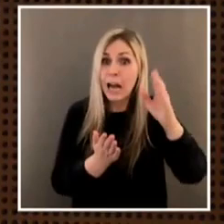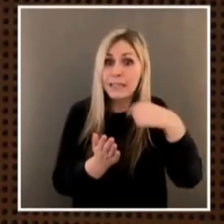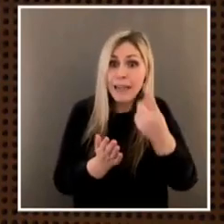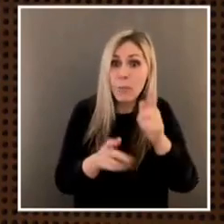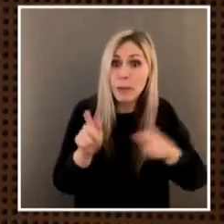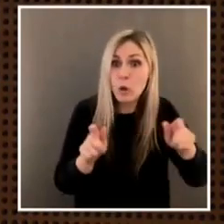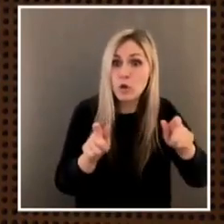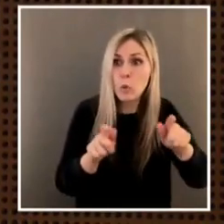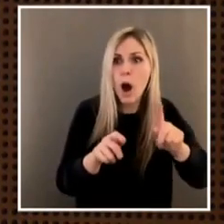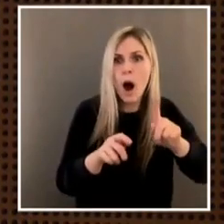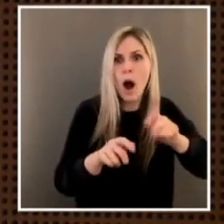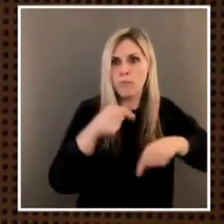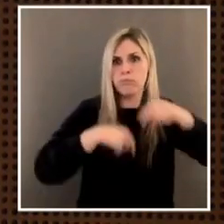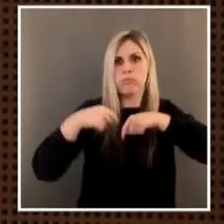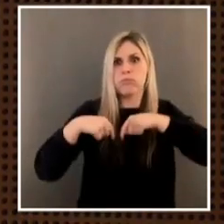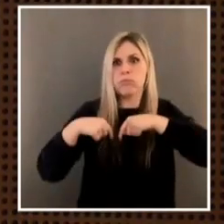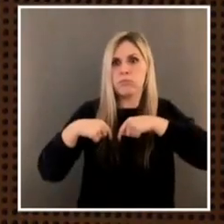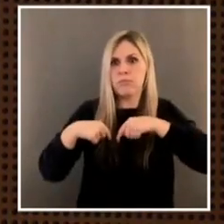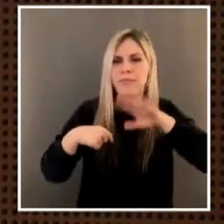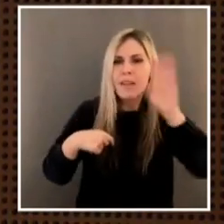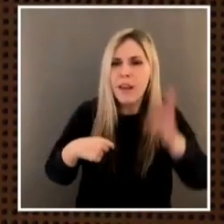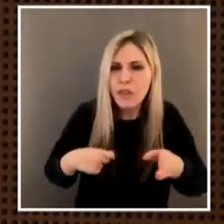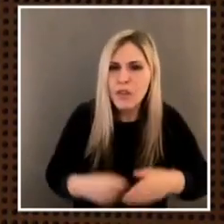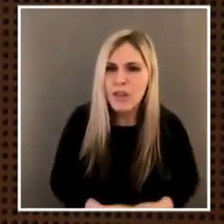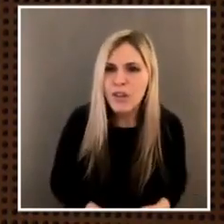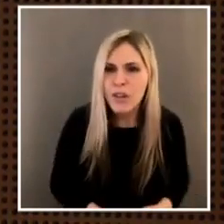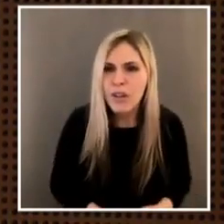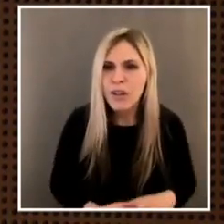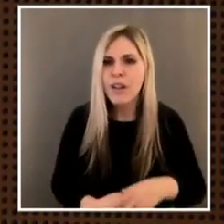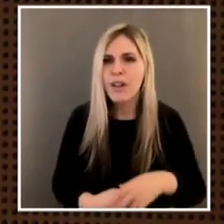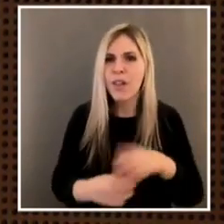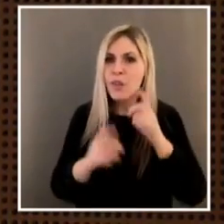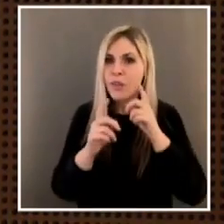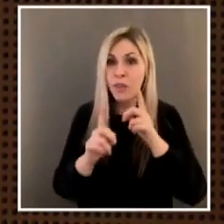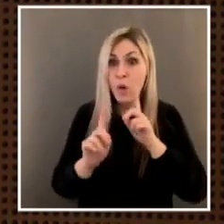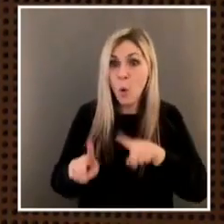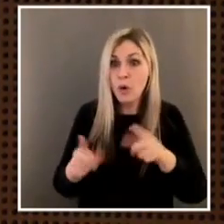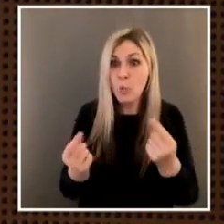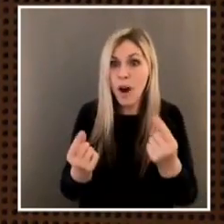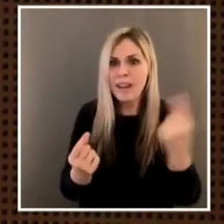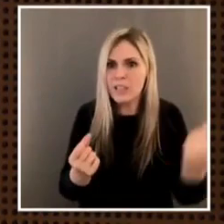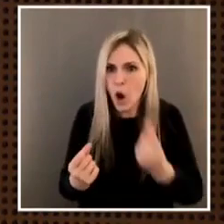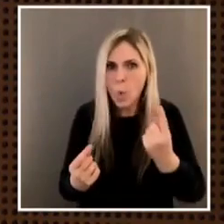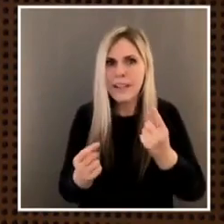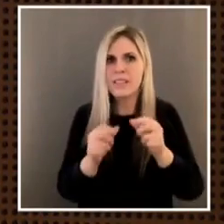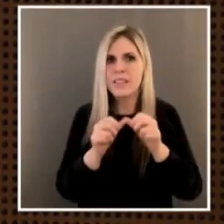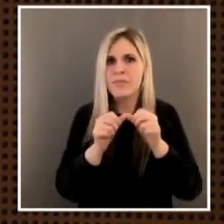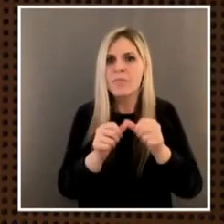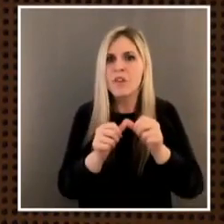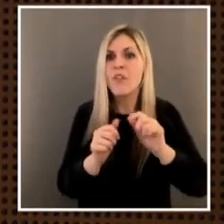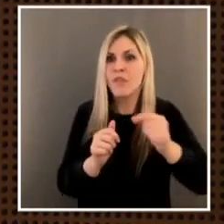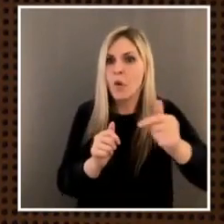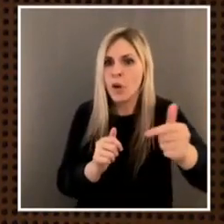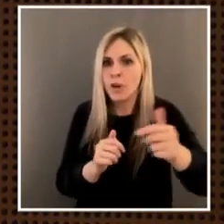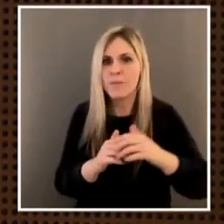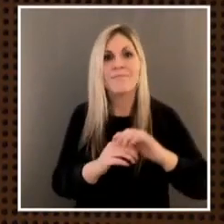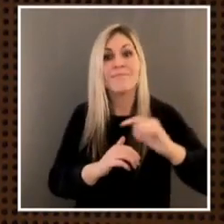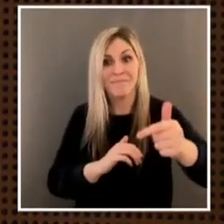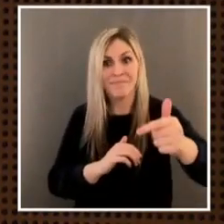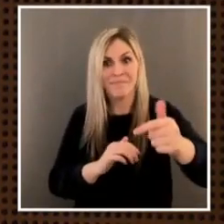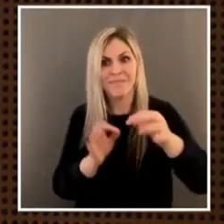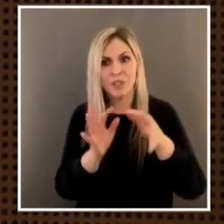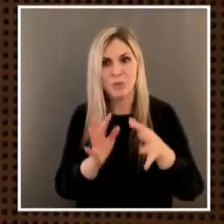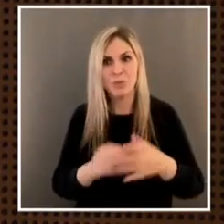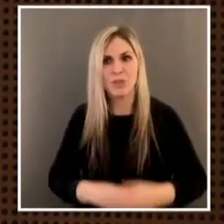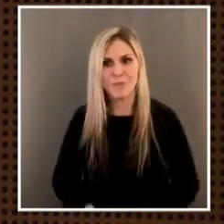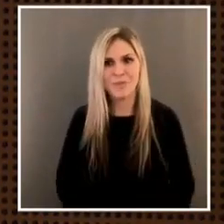retreat. The order is always go forth. That's what I've been trying to do for my 40